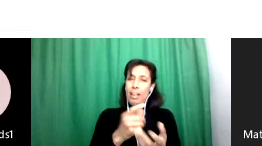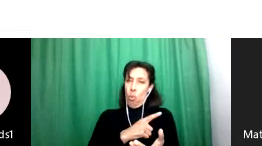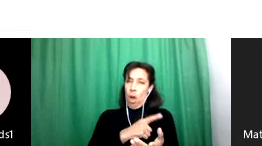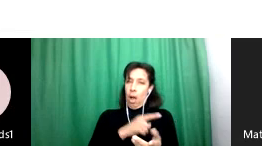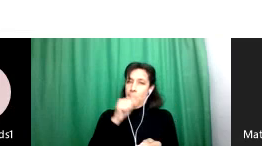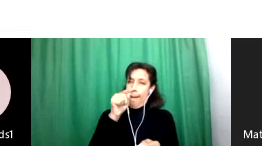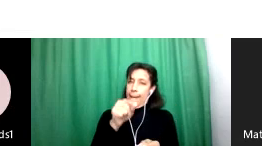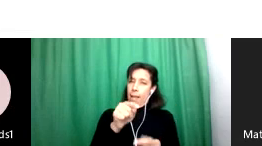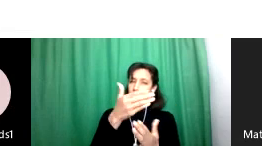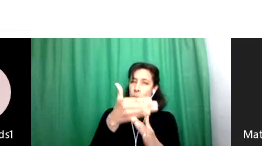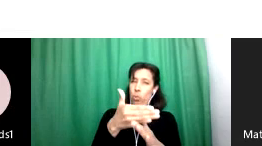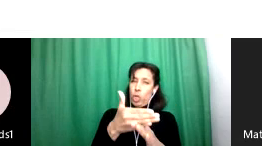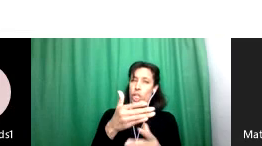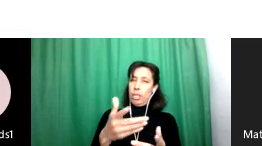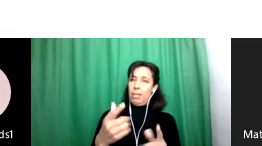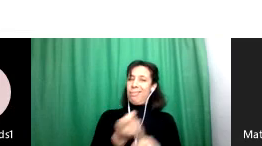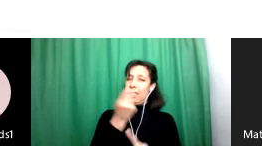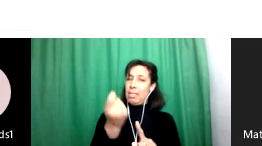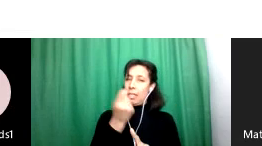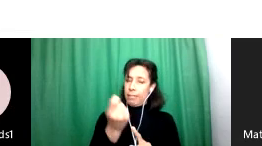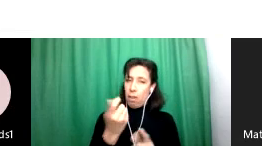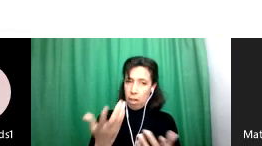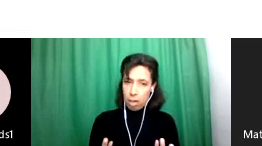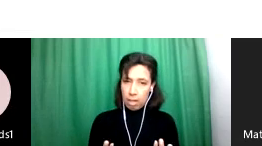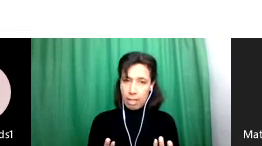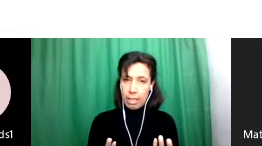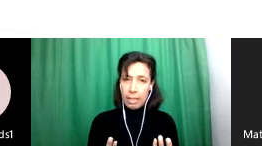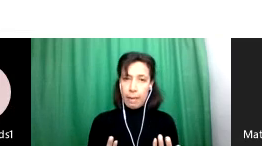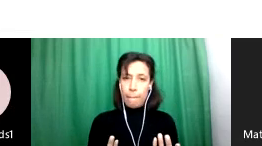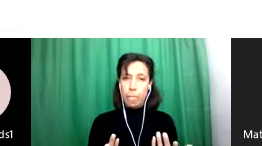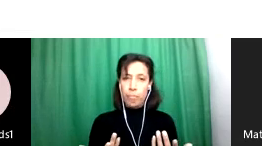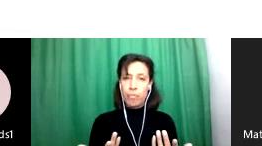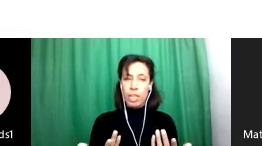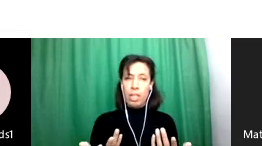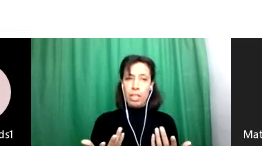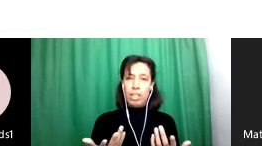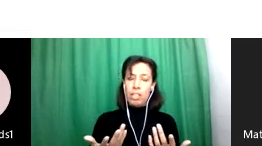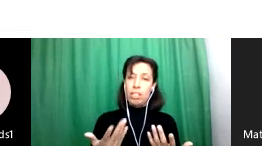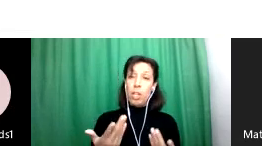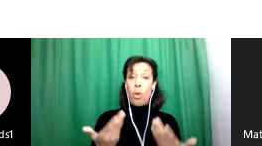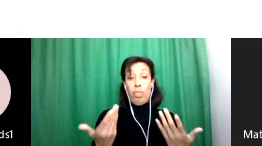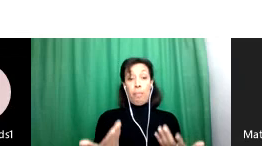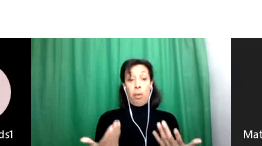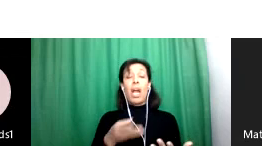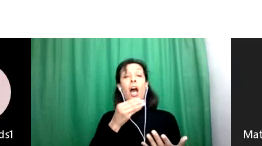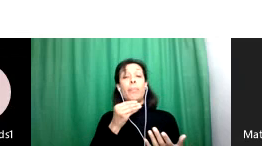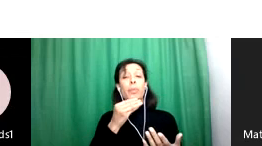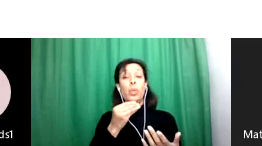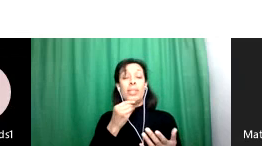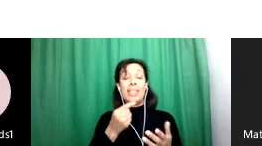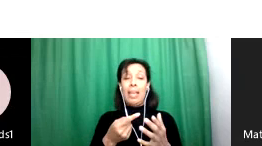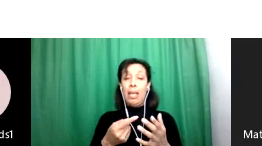So at this point, I'm using assessment for learning with you